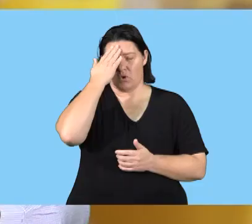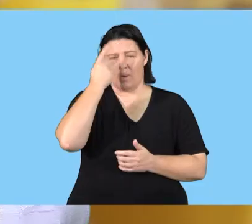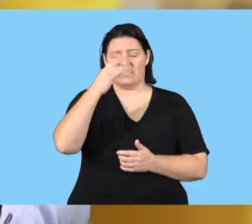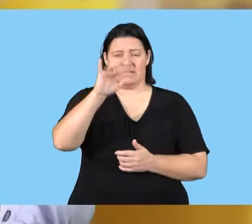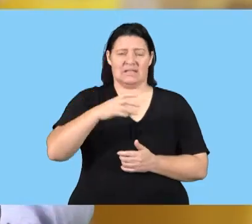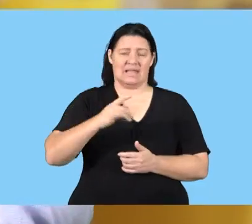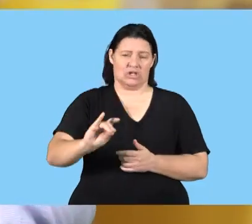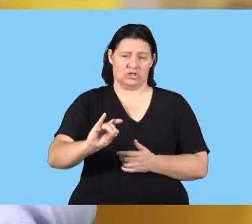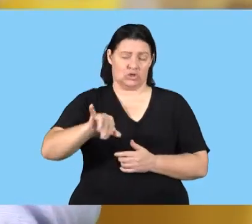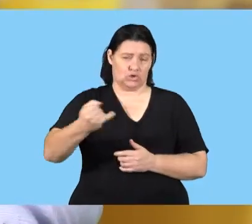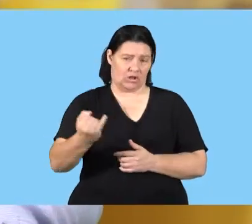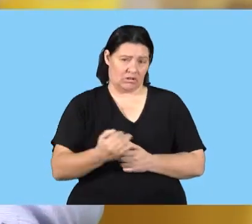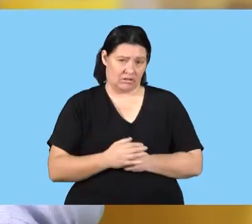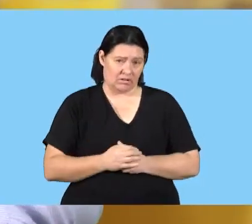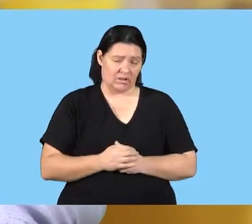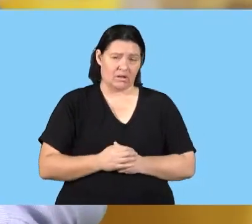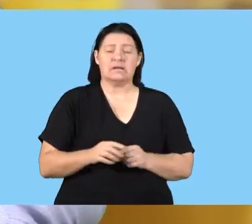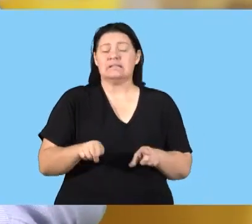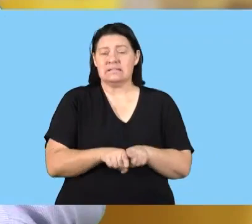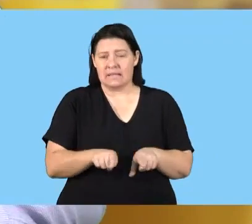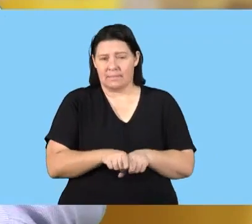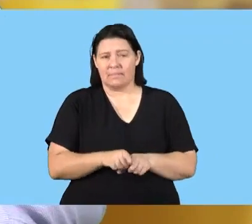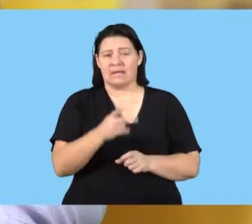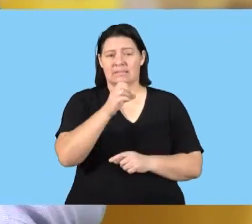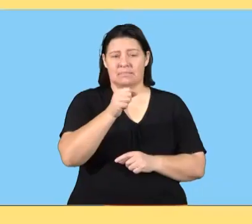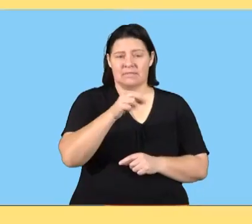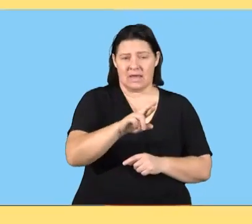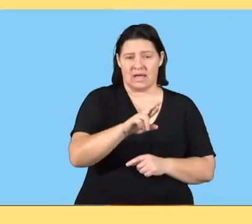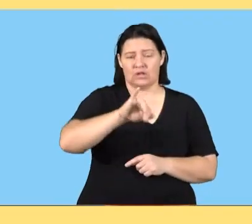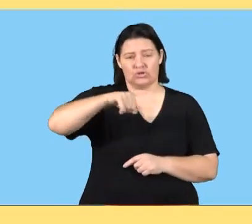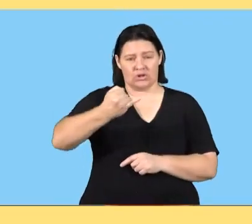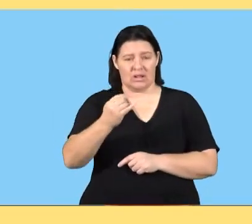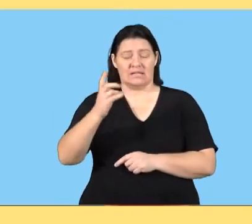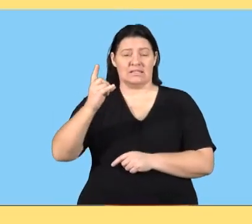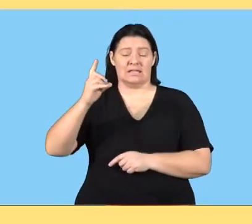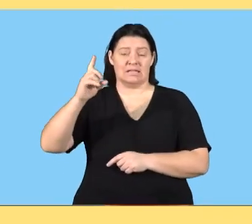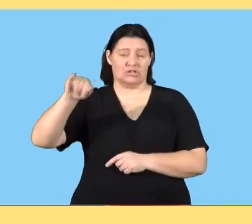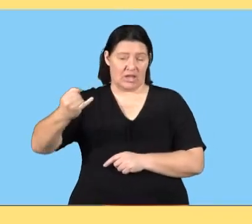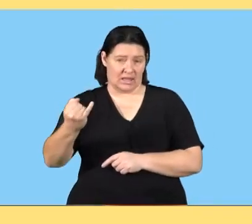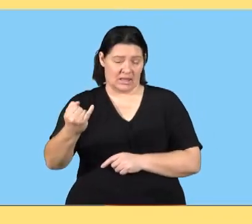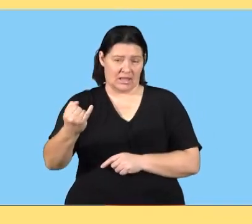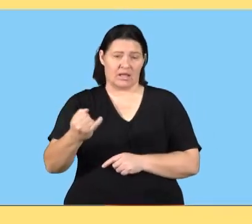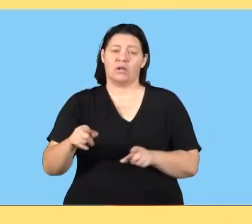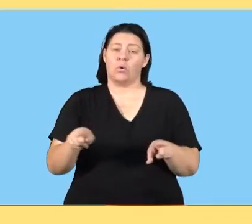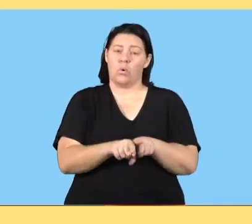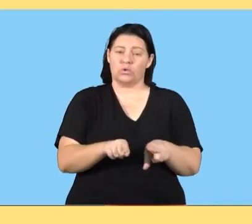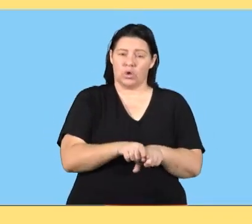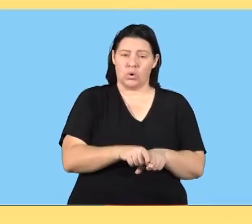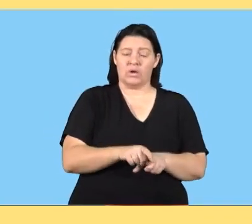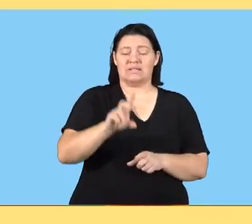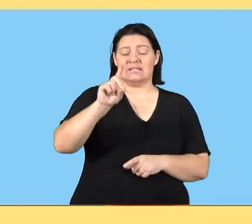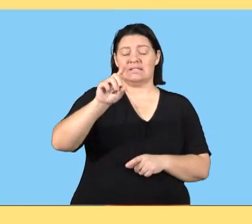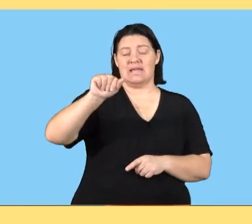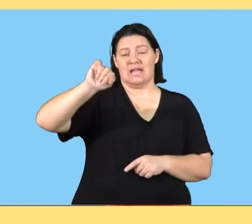the petty cash journal. You already know the debtors journal, and the other one is